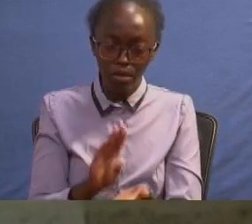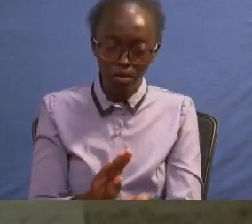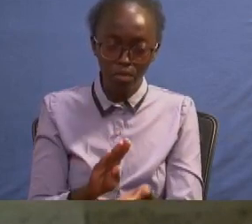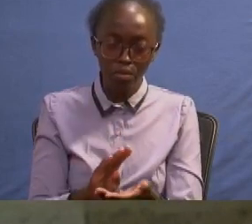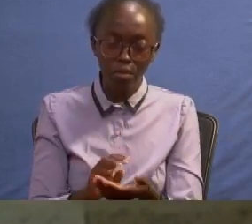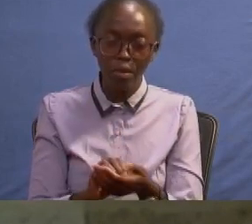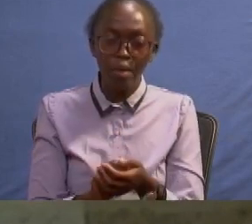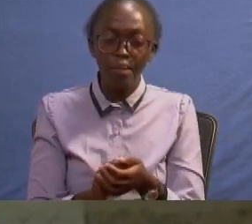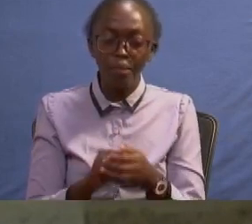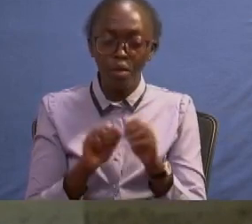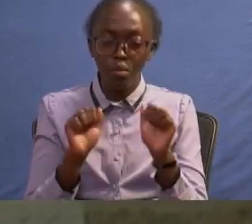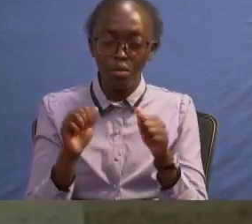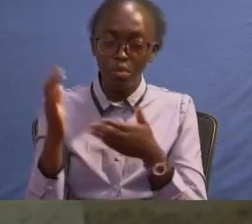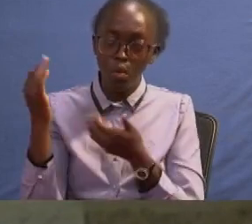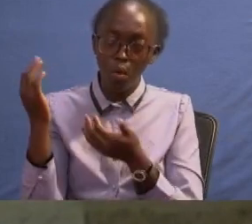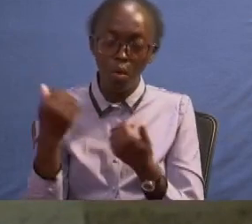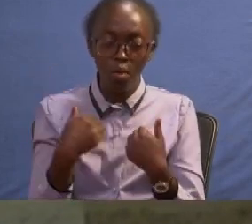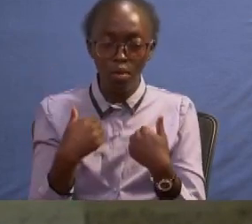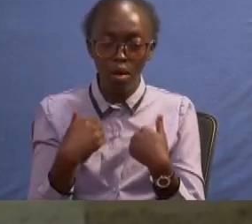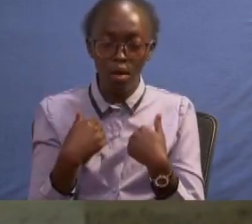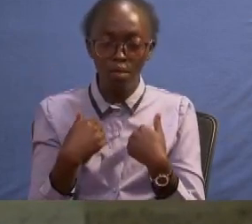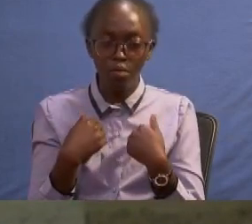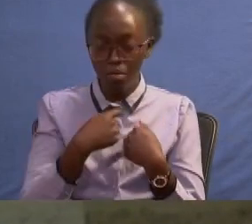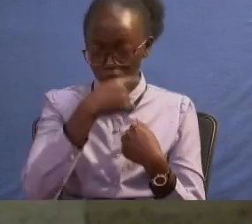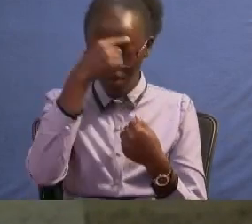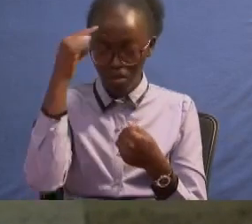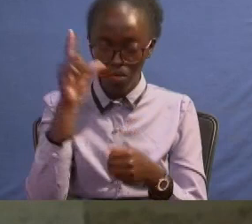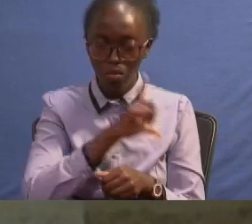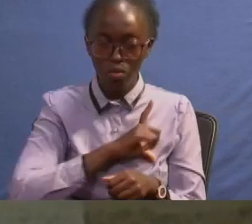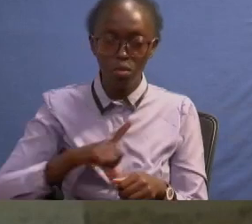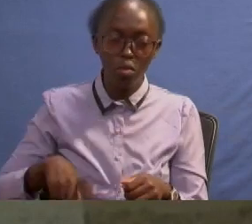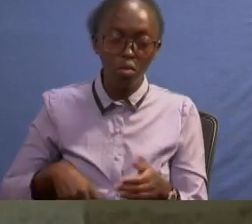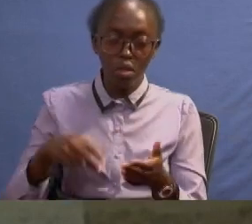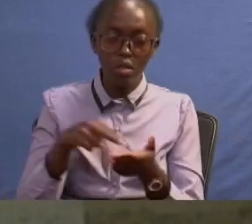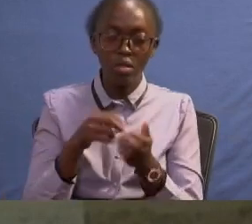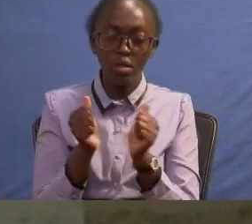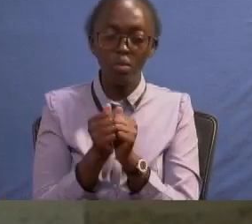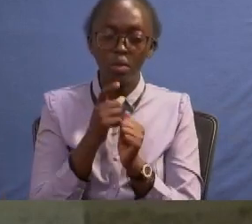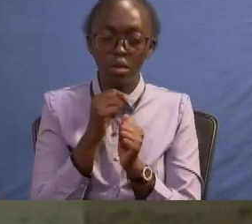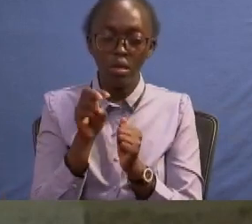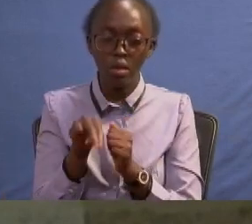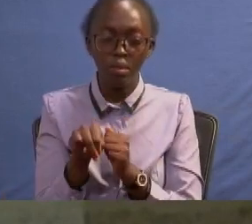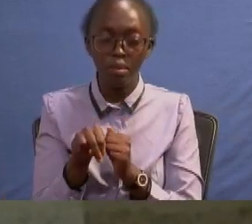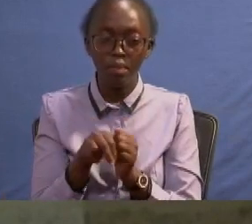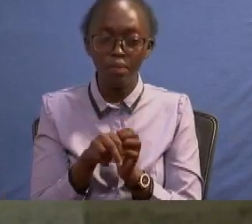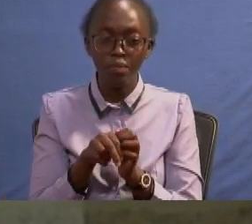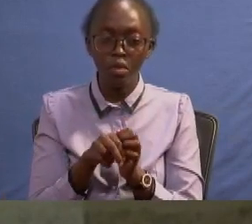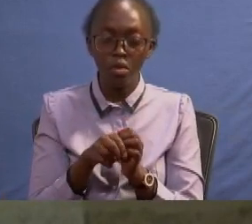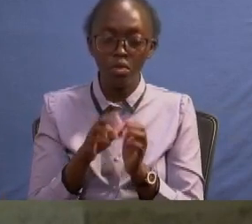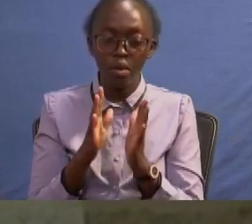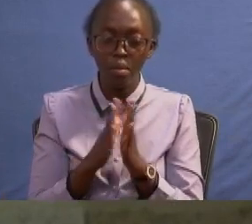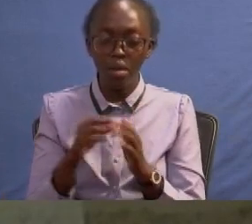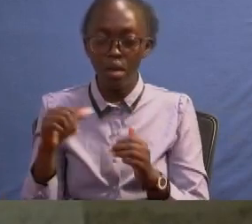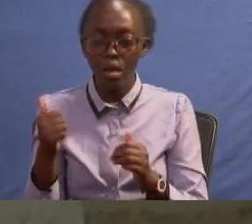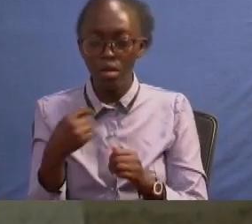be no hopelessness because, Lord, you are standing with him. And all the others who are not well